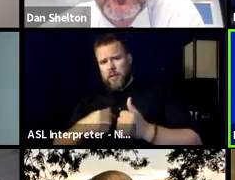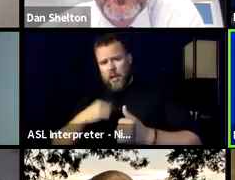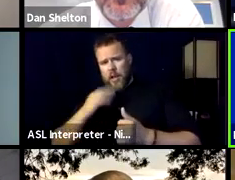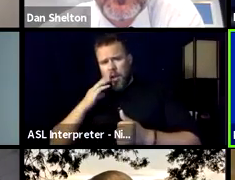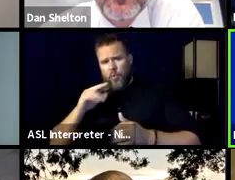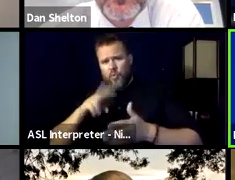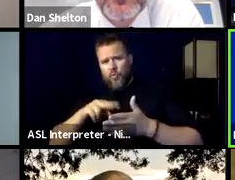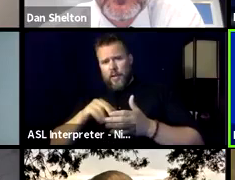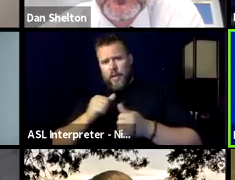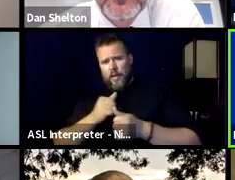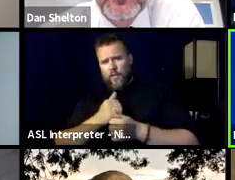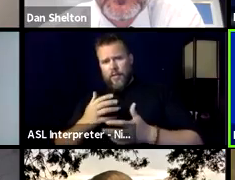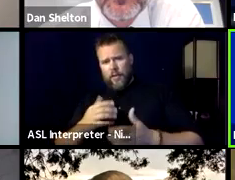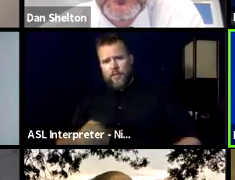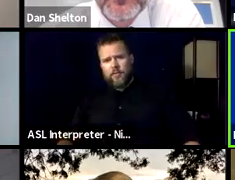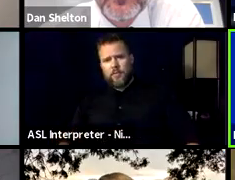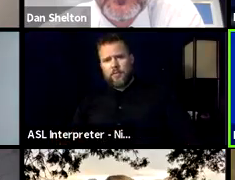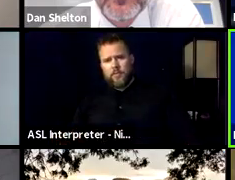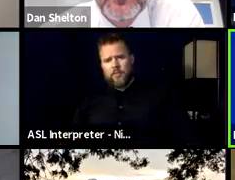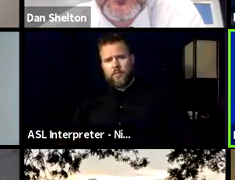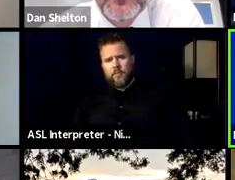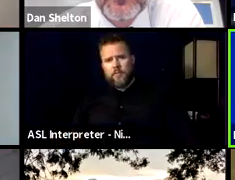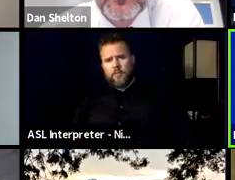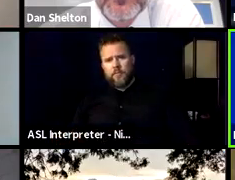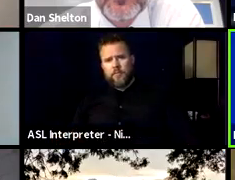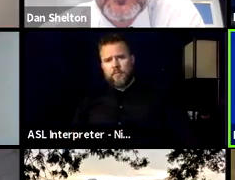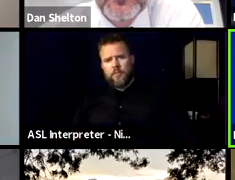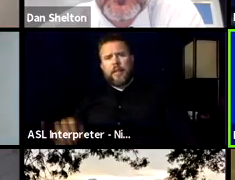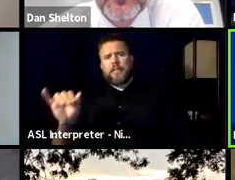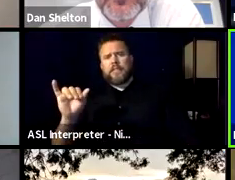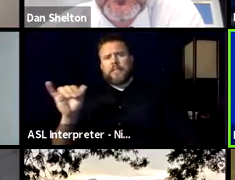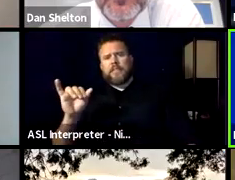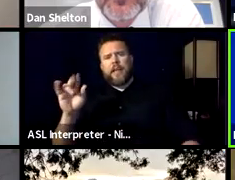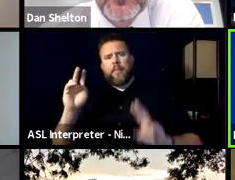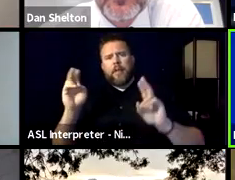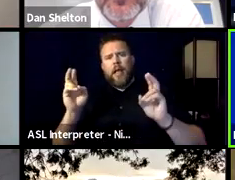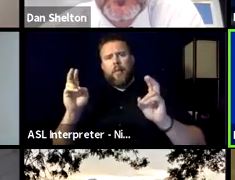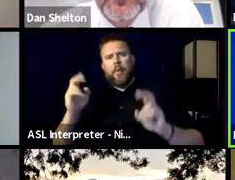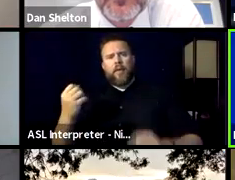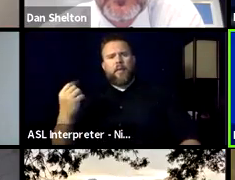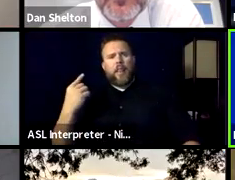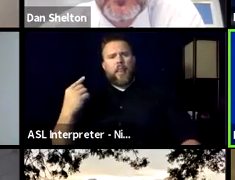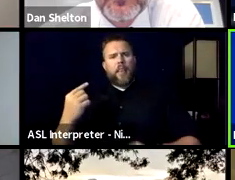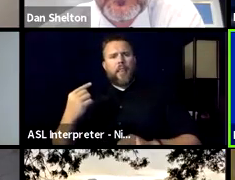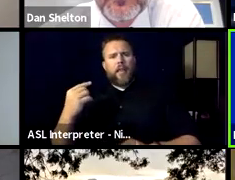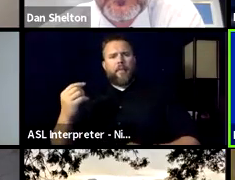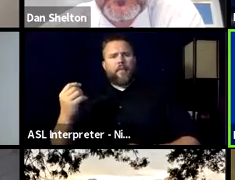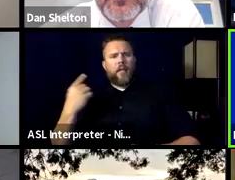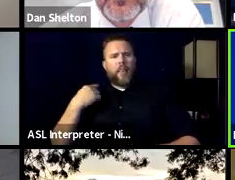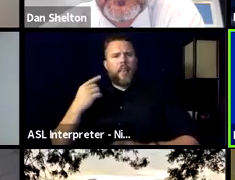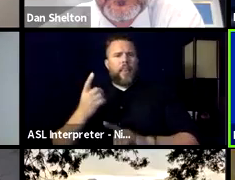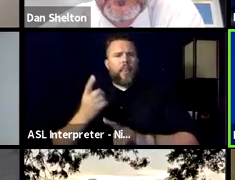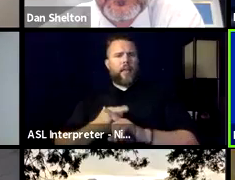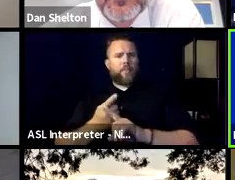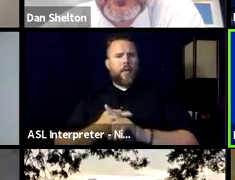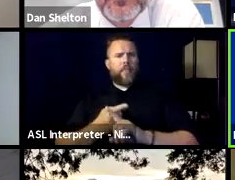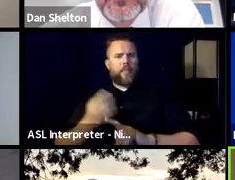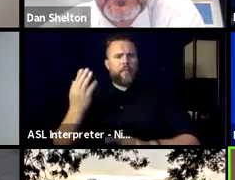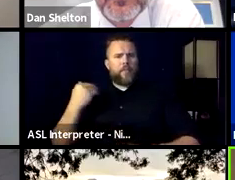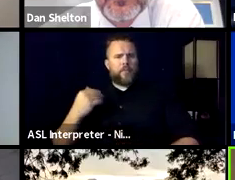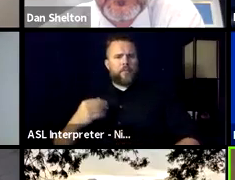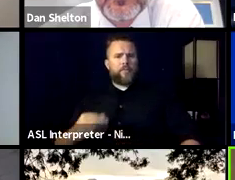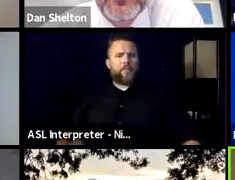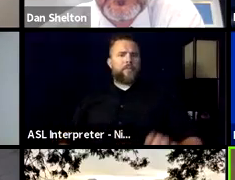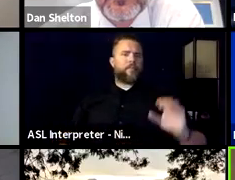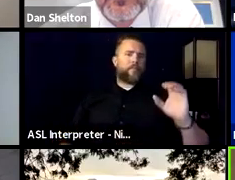thing. This is the same as topic as last month with revisions based on comments from last time. So. This